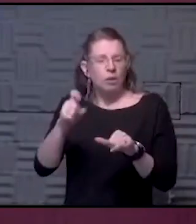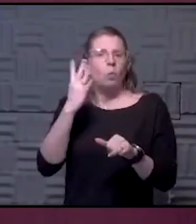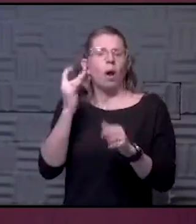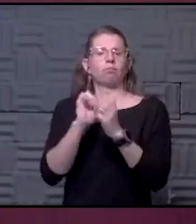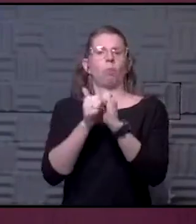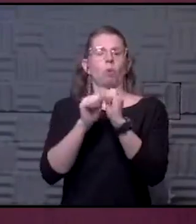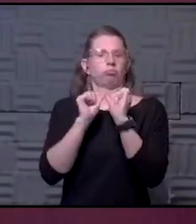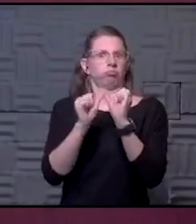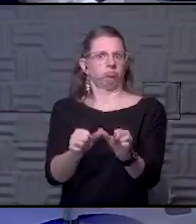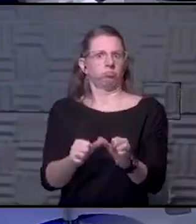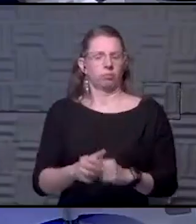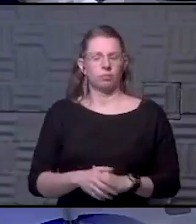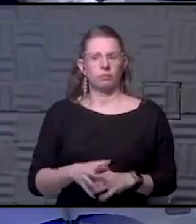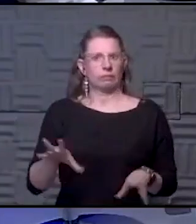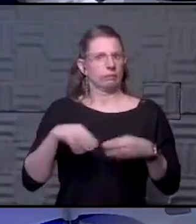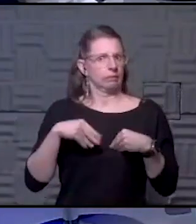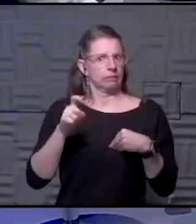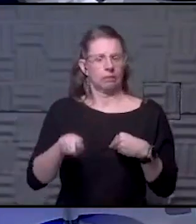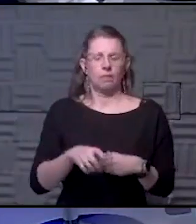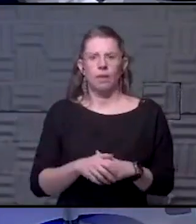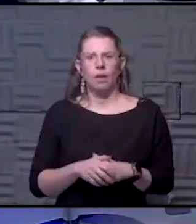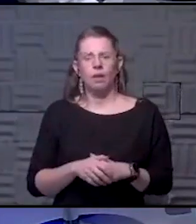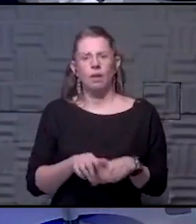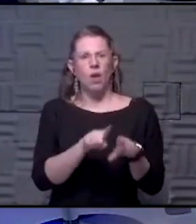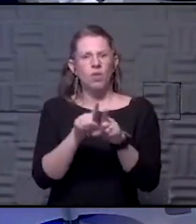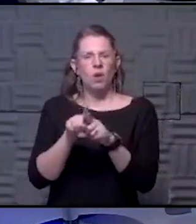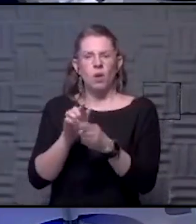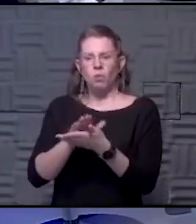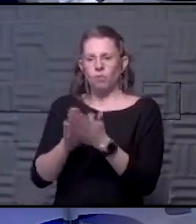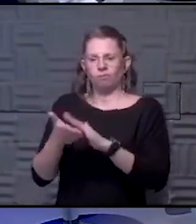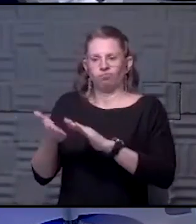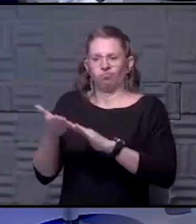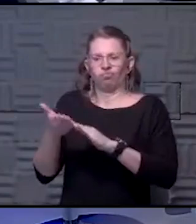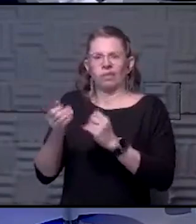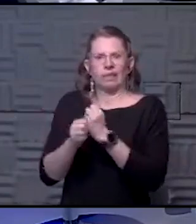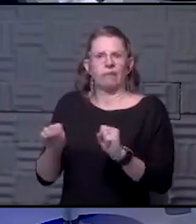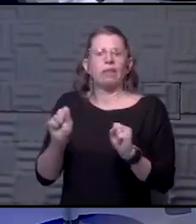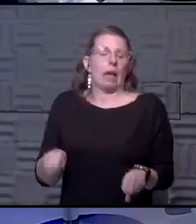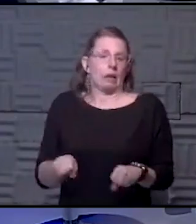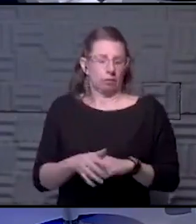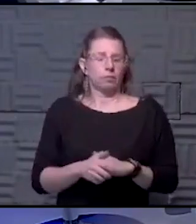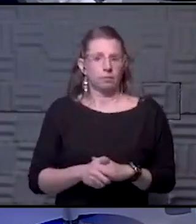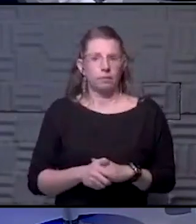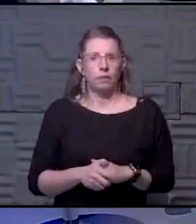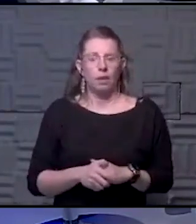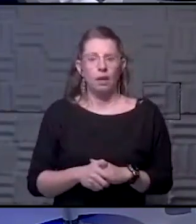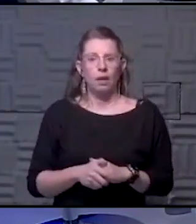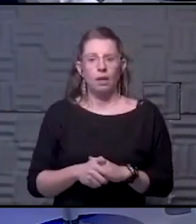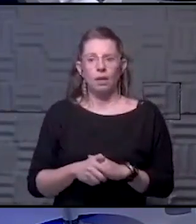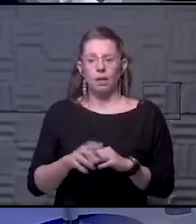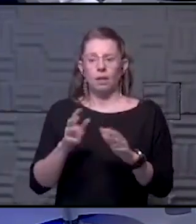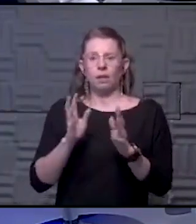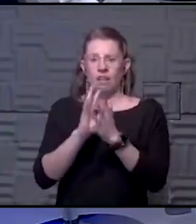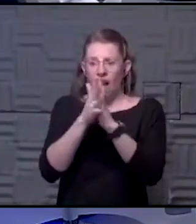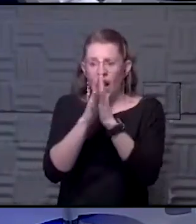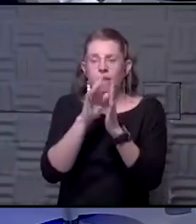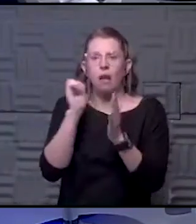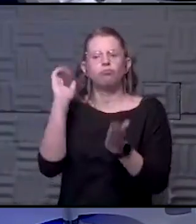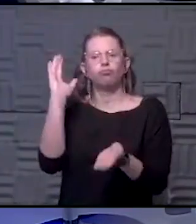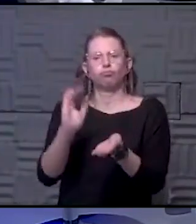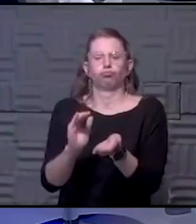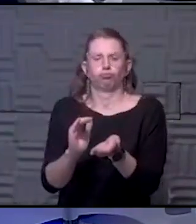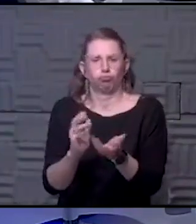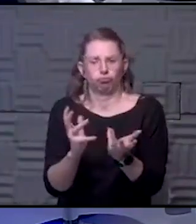You've got to buy in. Yeah, and I think we've also proven that we can run schools pretty safely. Well, You know, they're that's another. dedensified, they aren't as crowded, but in